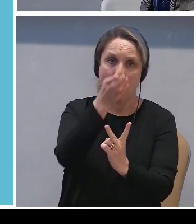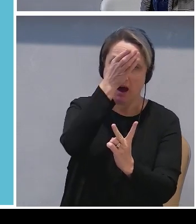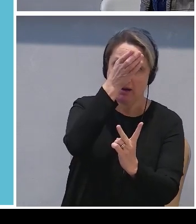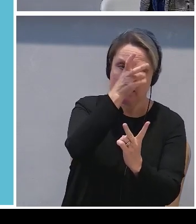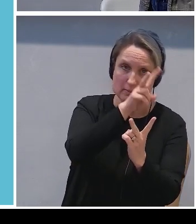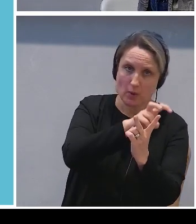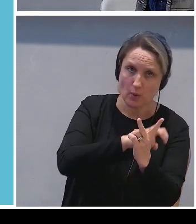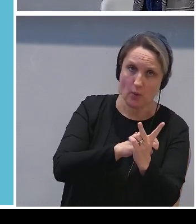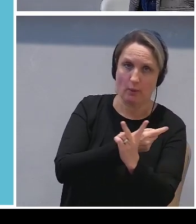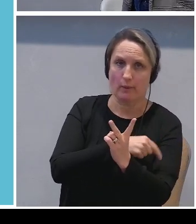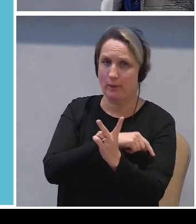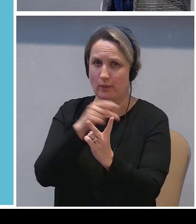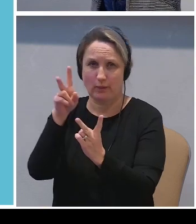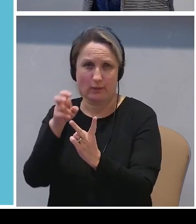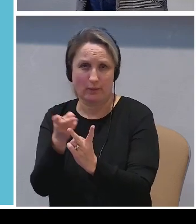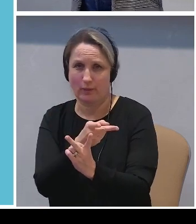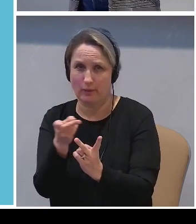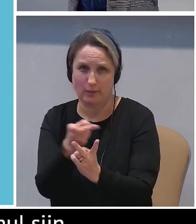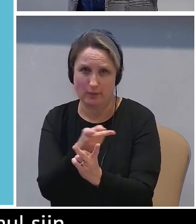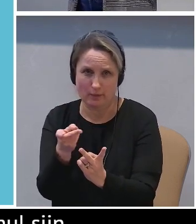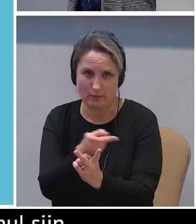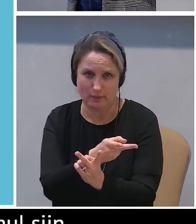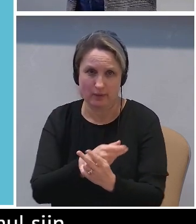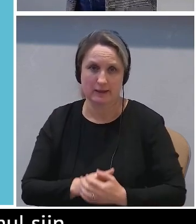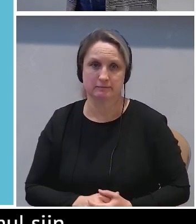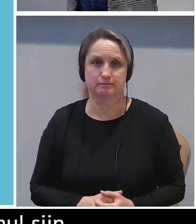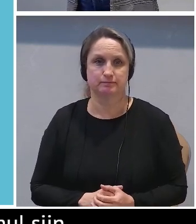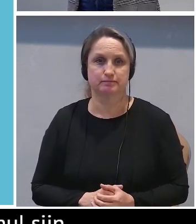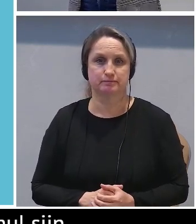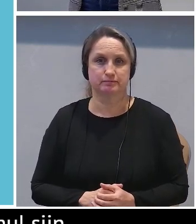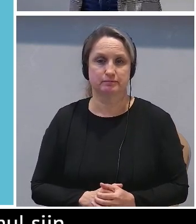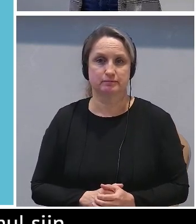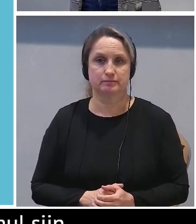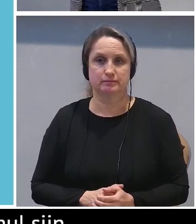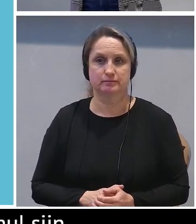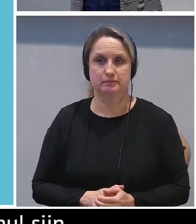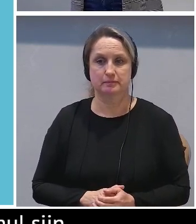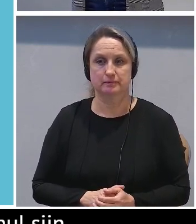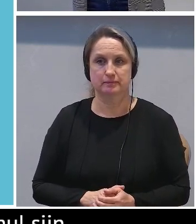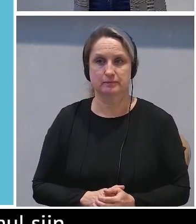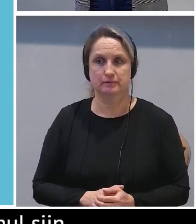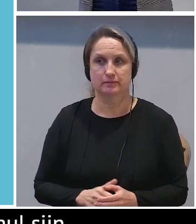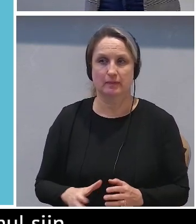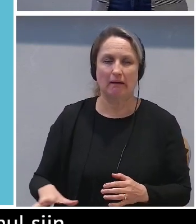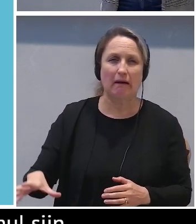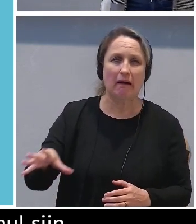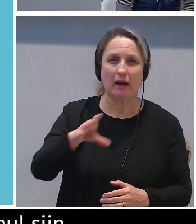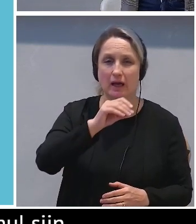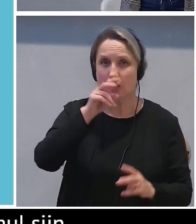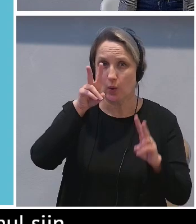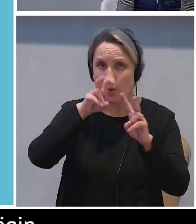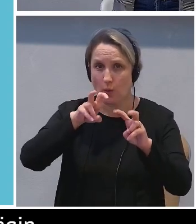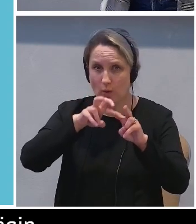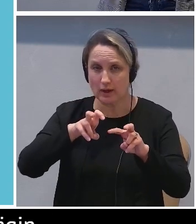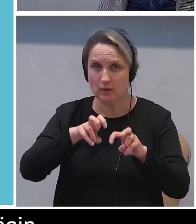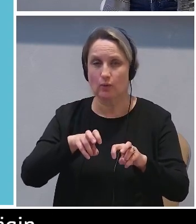have to deal with the non-harmonization on the legal and ethical framework. As I said, there have been several